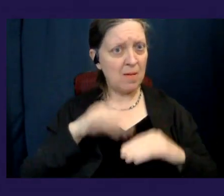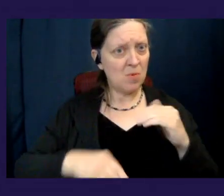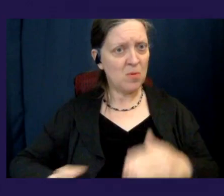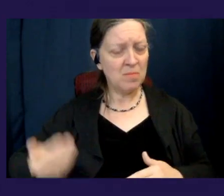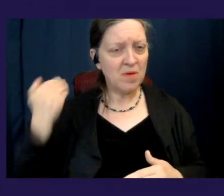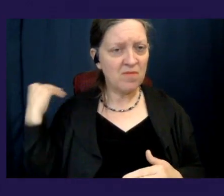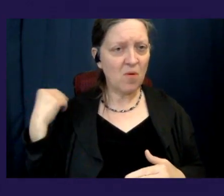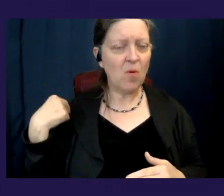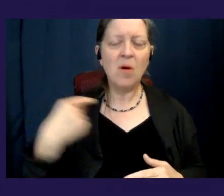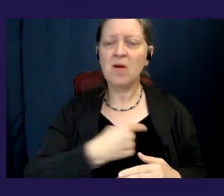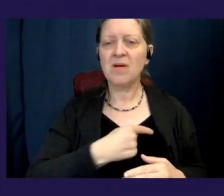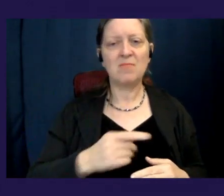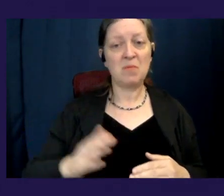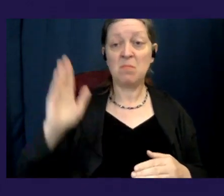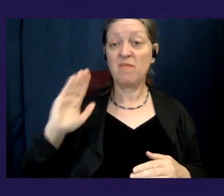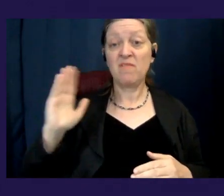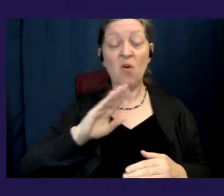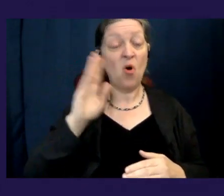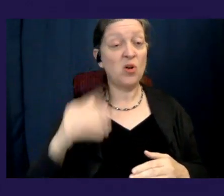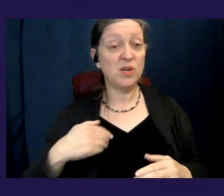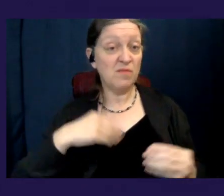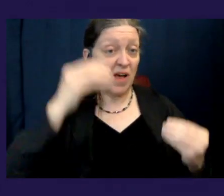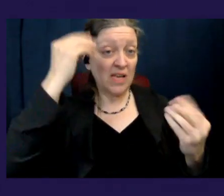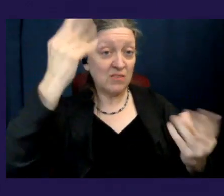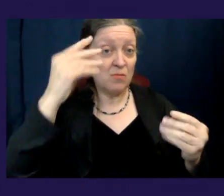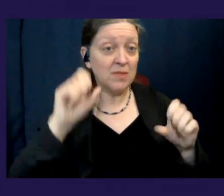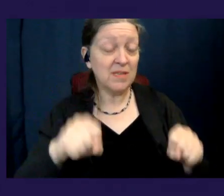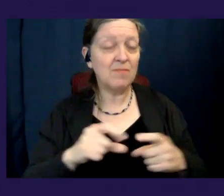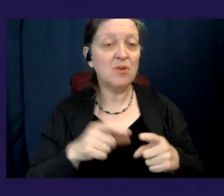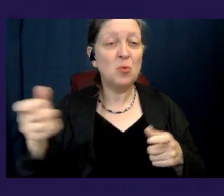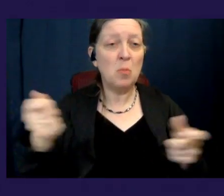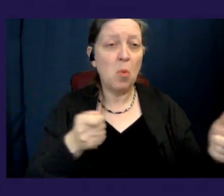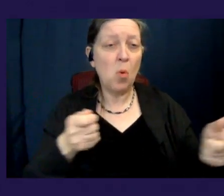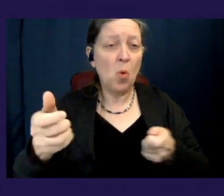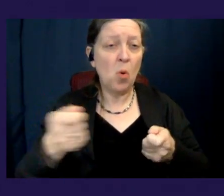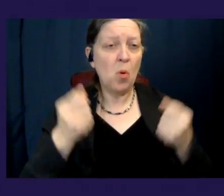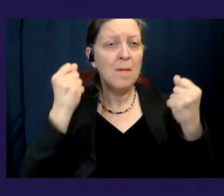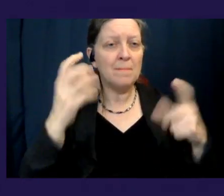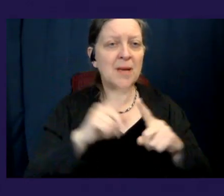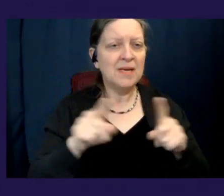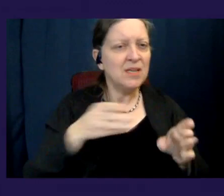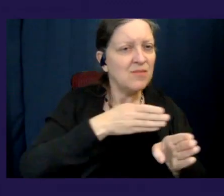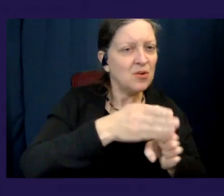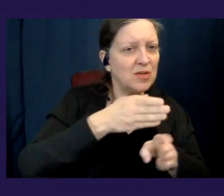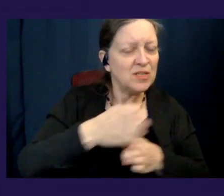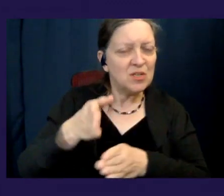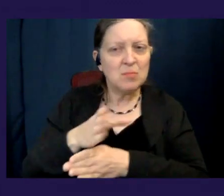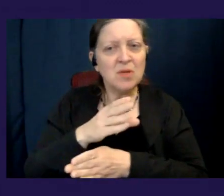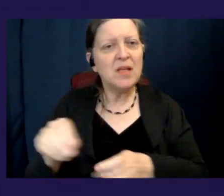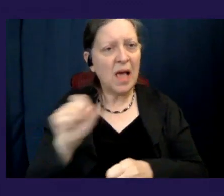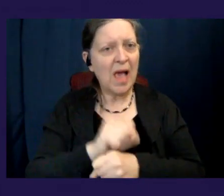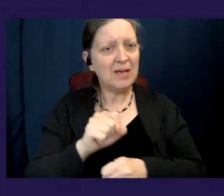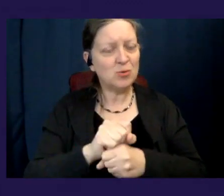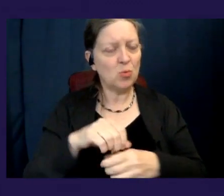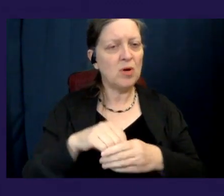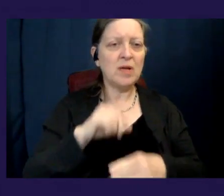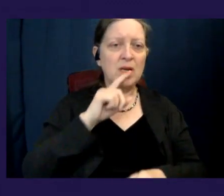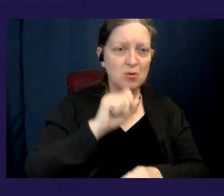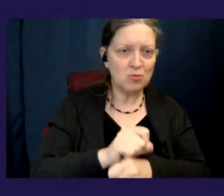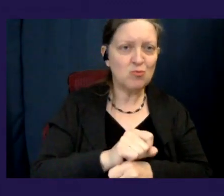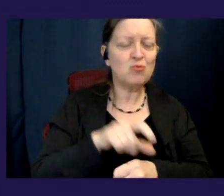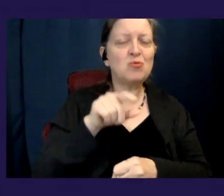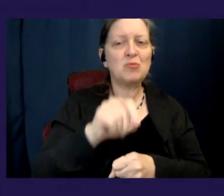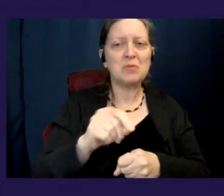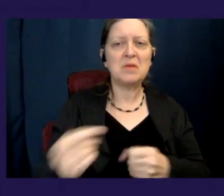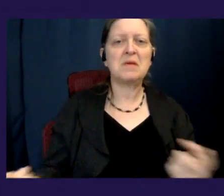to bring together so many different disciplines, to work in a truly transdisciplinary way, to start thinking of